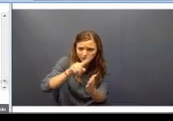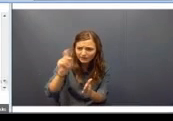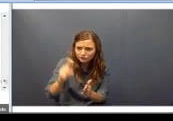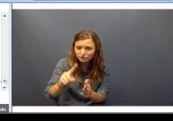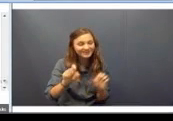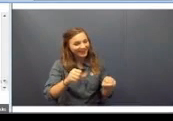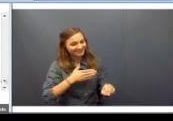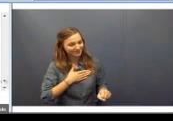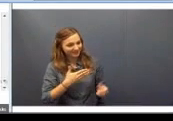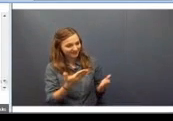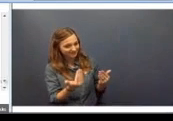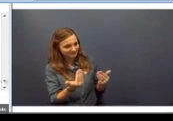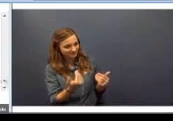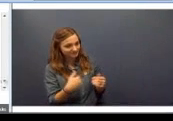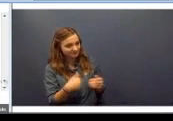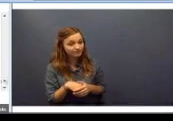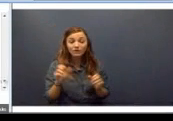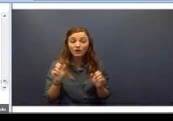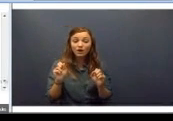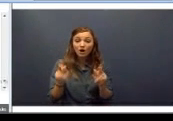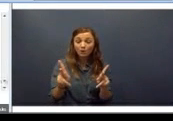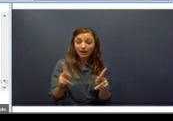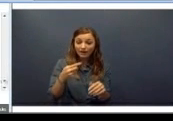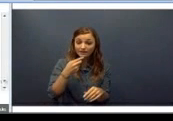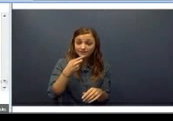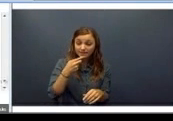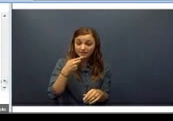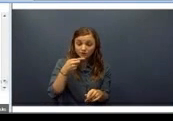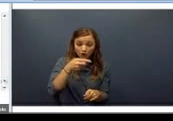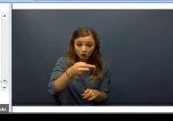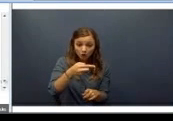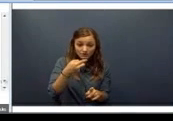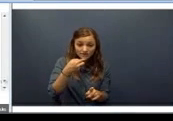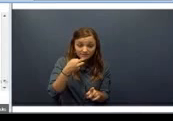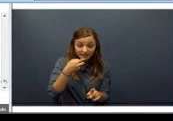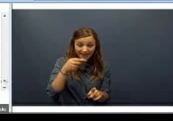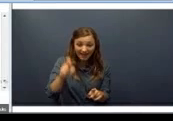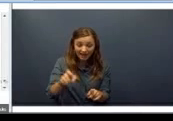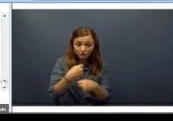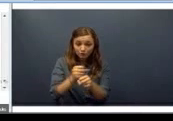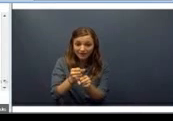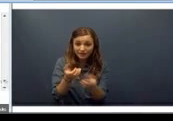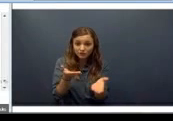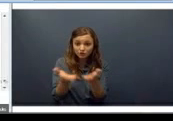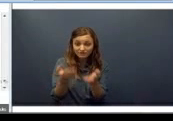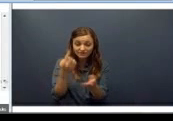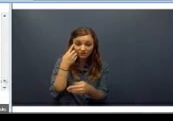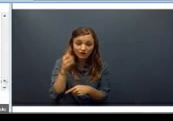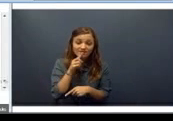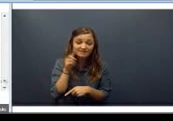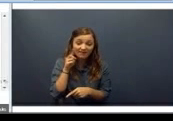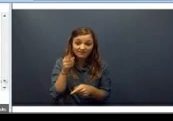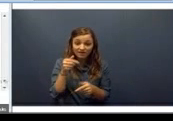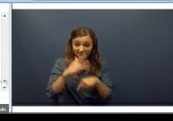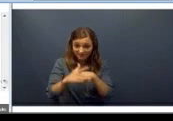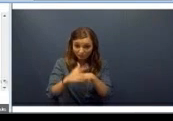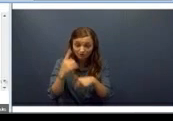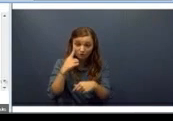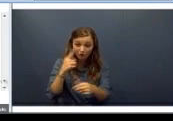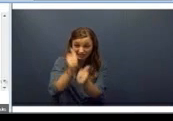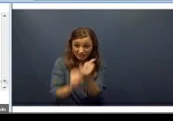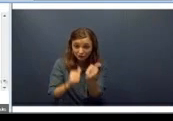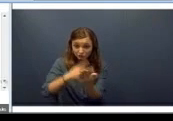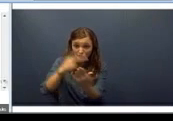When would you like me to read the question I'm seeing? Yes, indeed, please. Okay, it says, are you saying that we have to